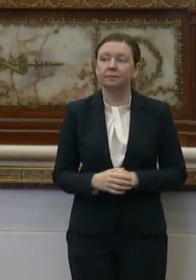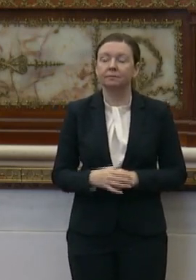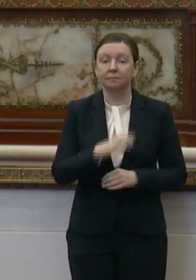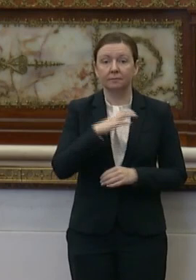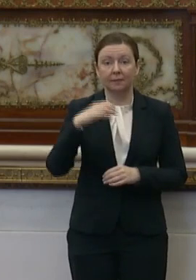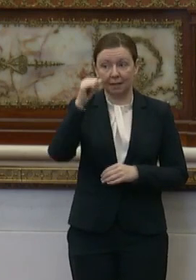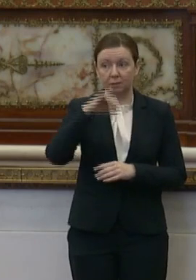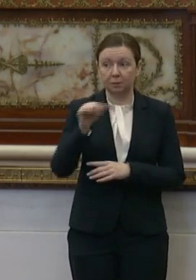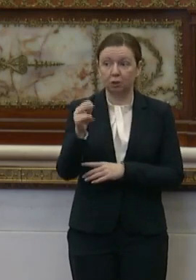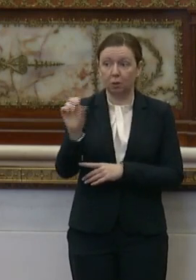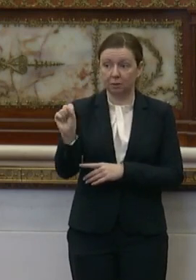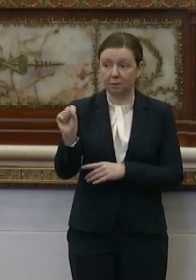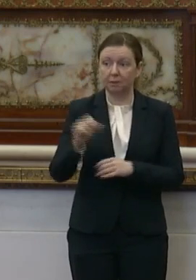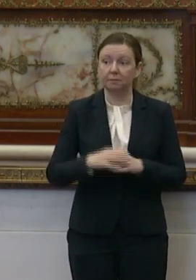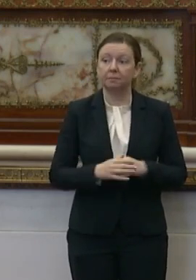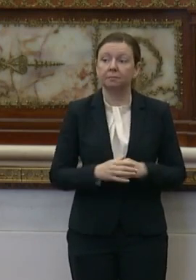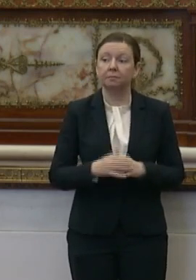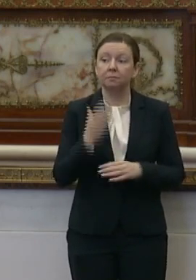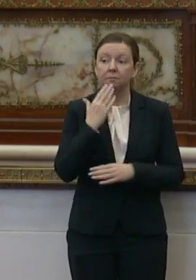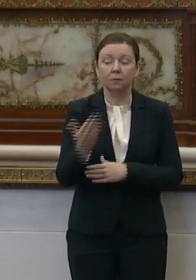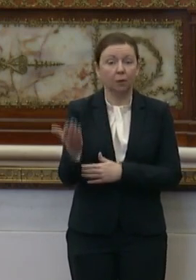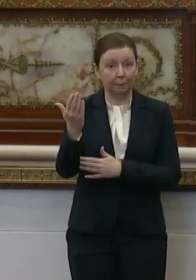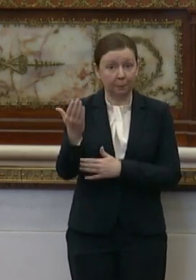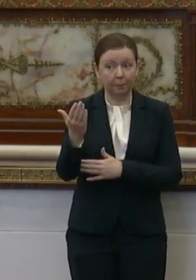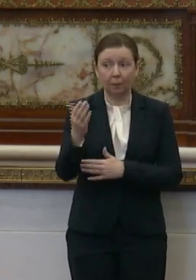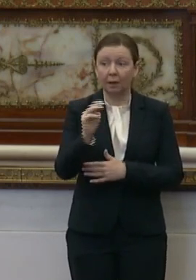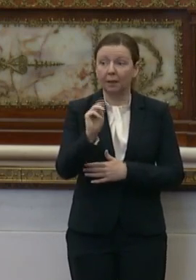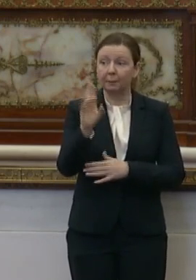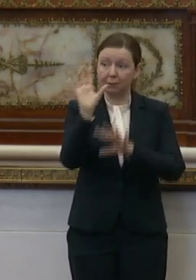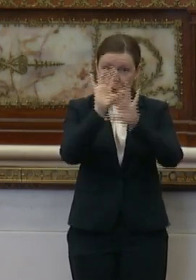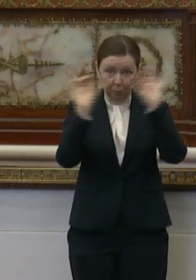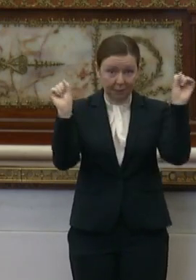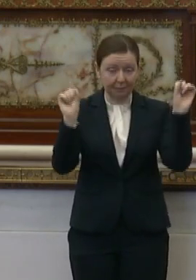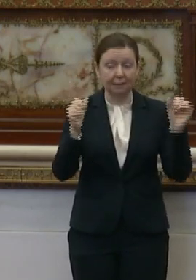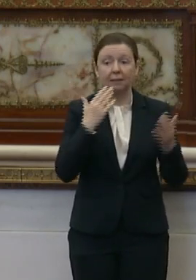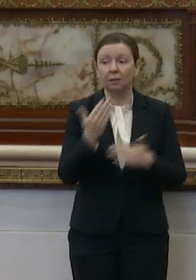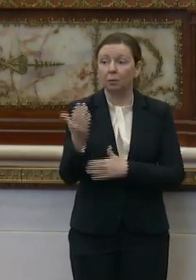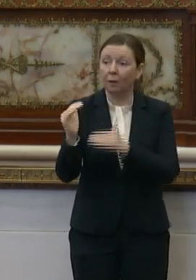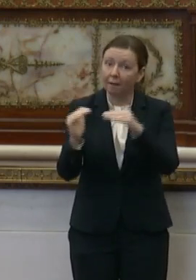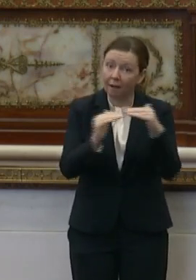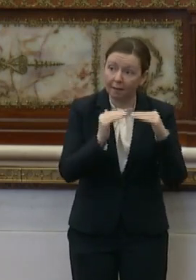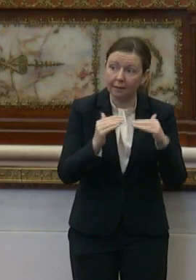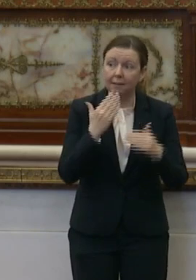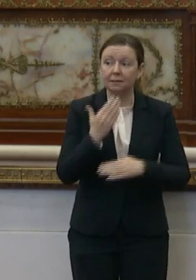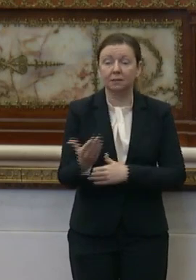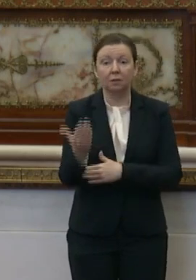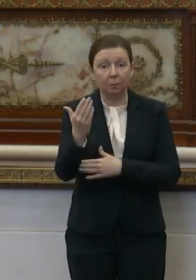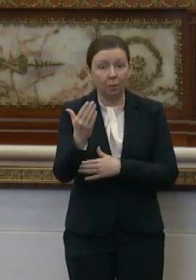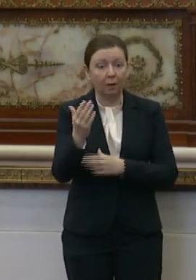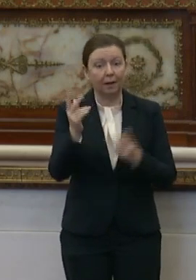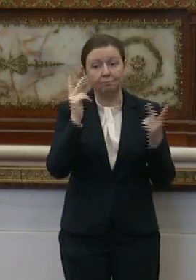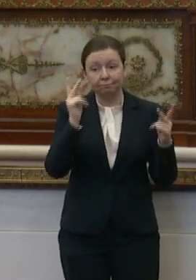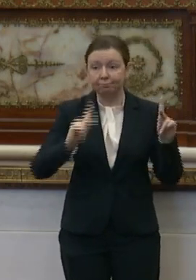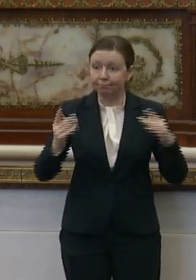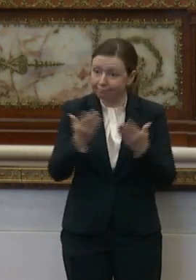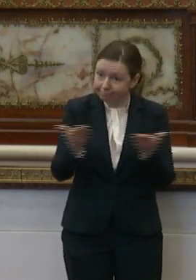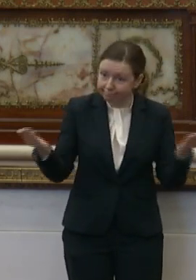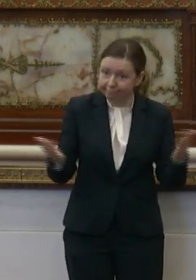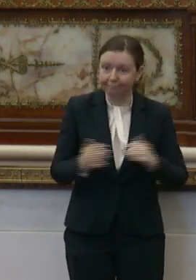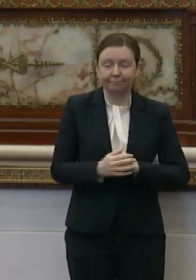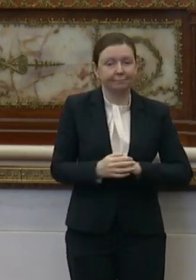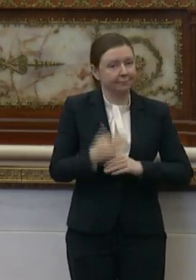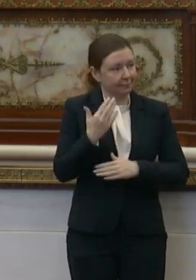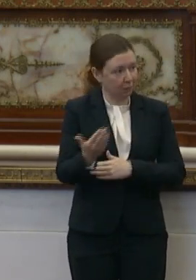Councilman Jones. Good morning, Mr. President. Good morning, colleagues. Good morning, viewing public.